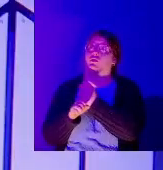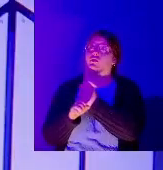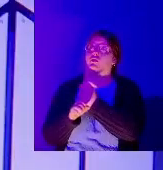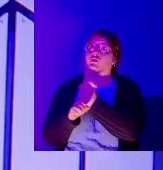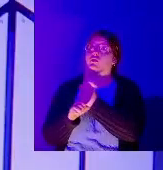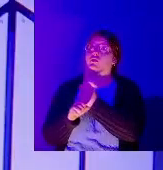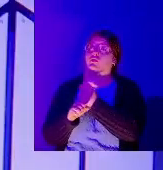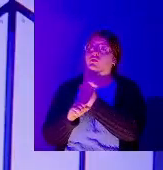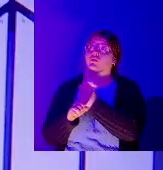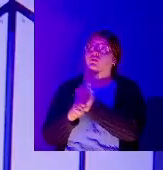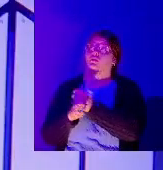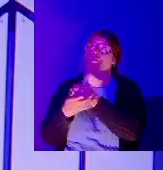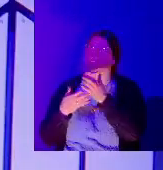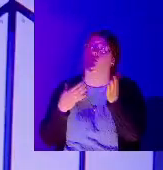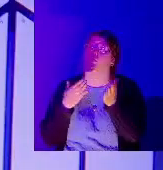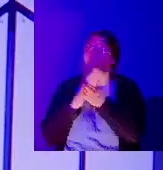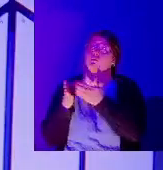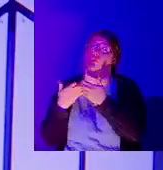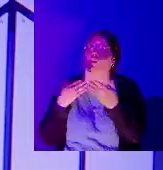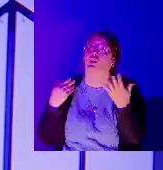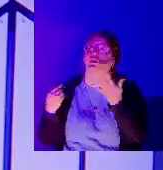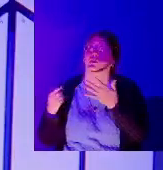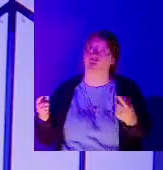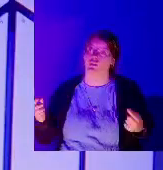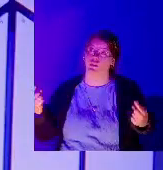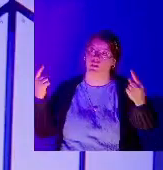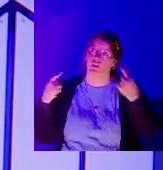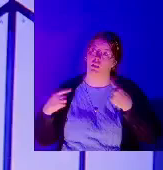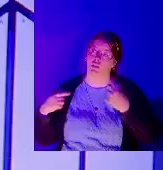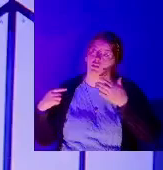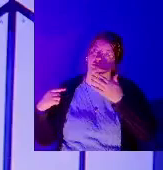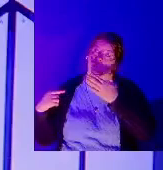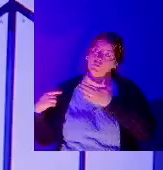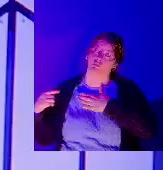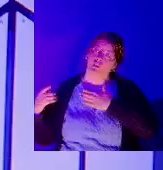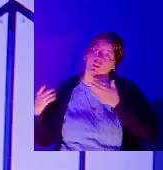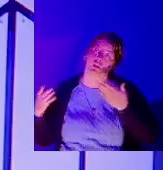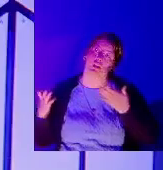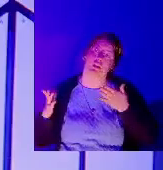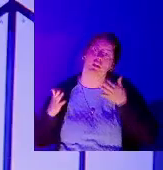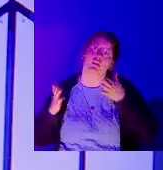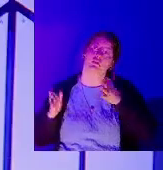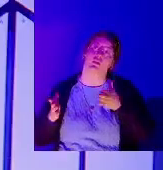won. No matter what comes,